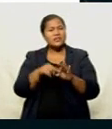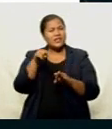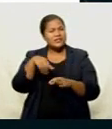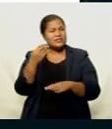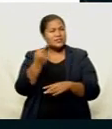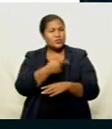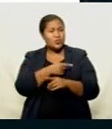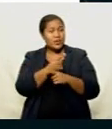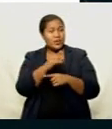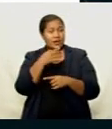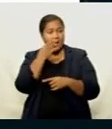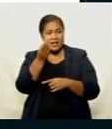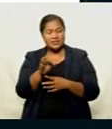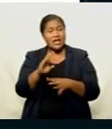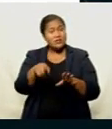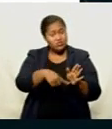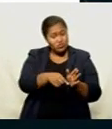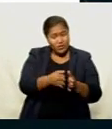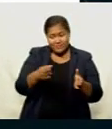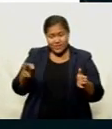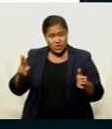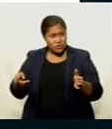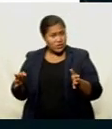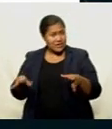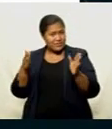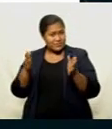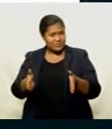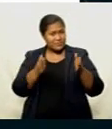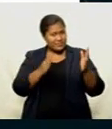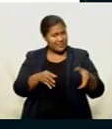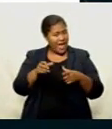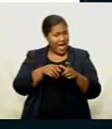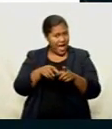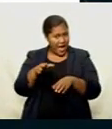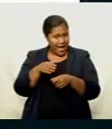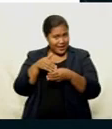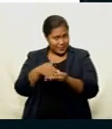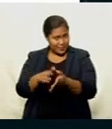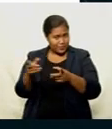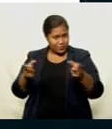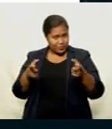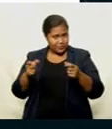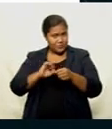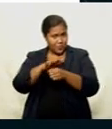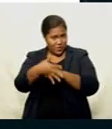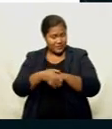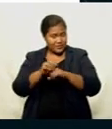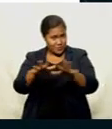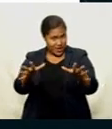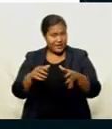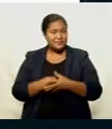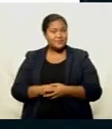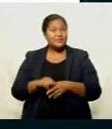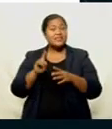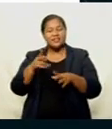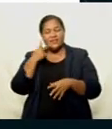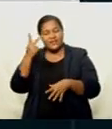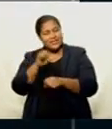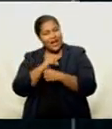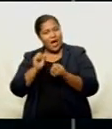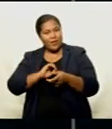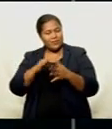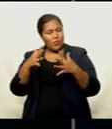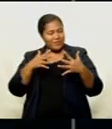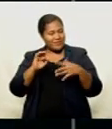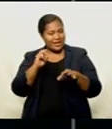we are asking, has the Suva Nosori curfew helped contain COVID-19? Visit our FBC News website to answer. You can also